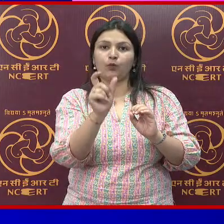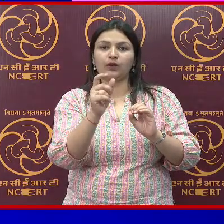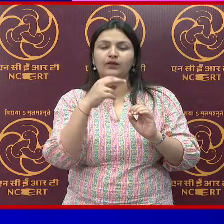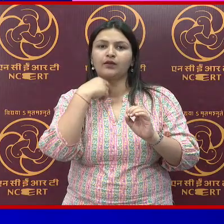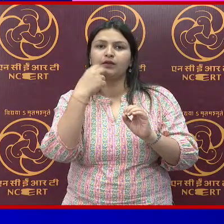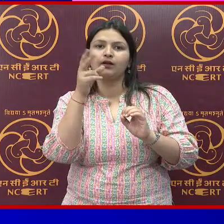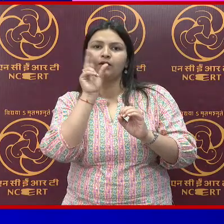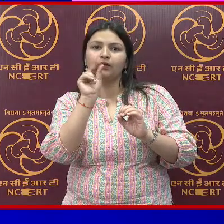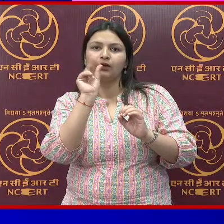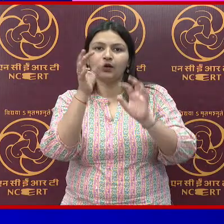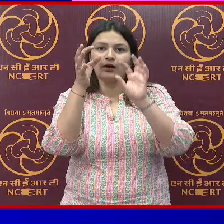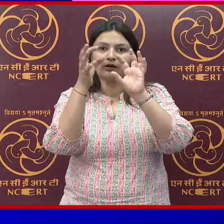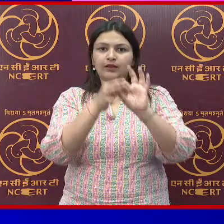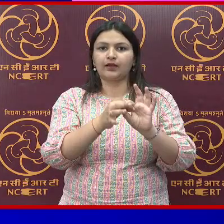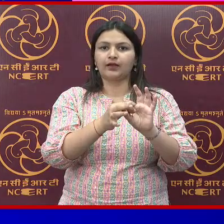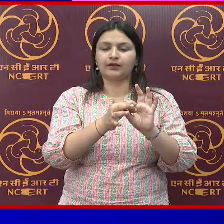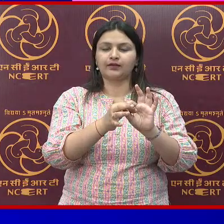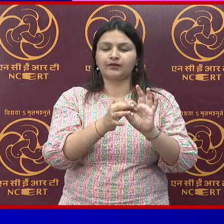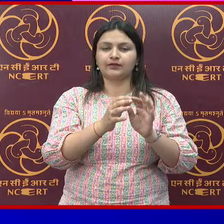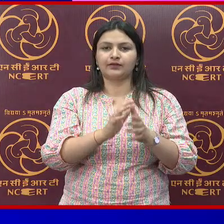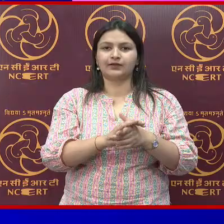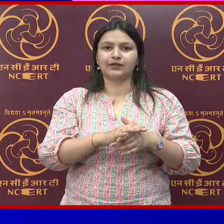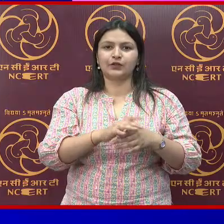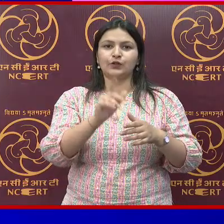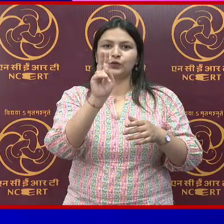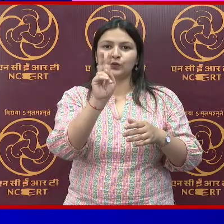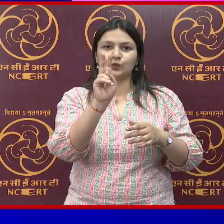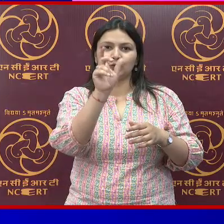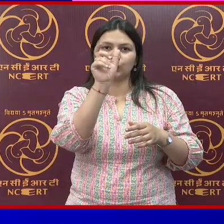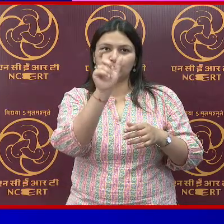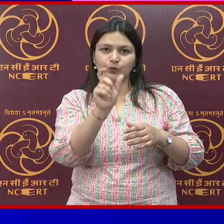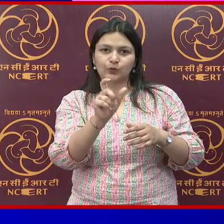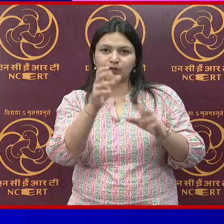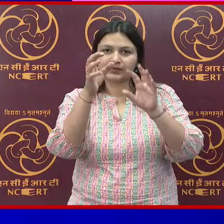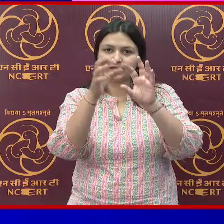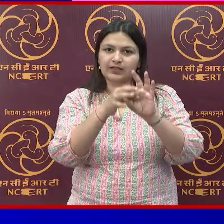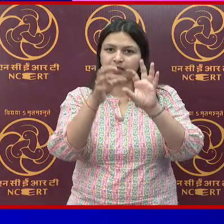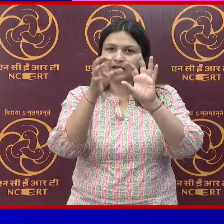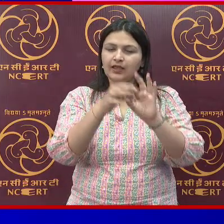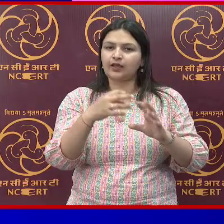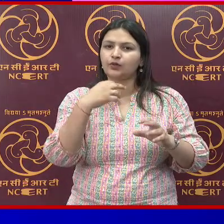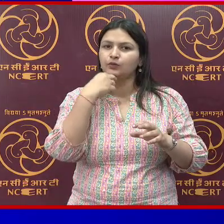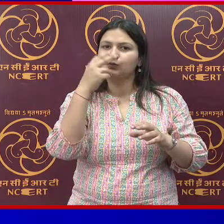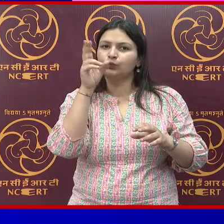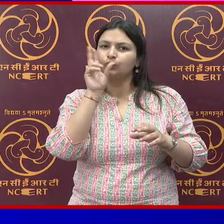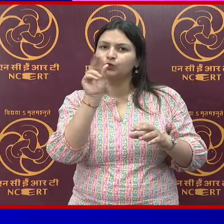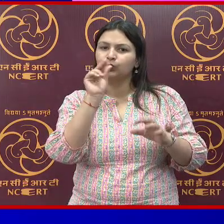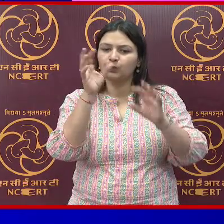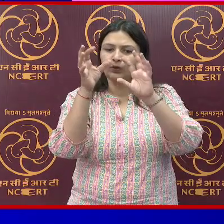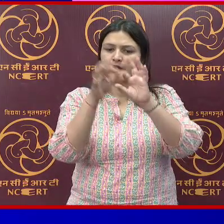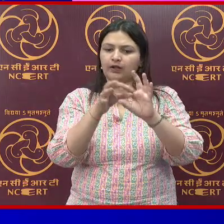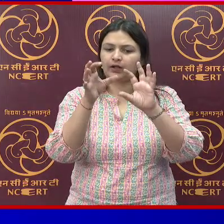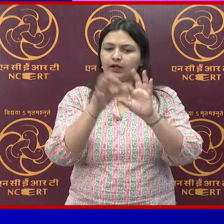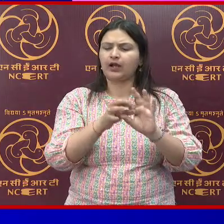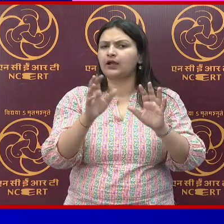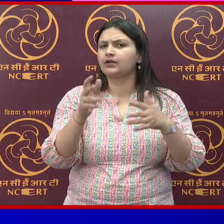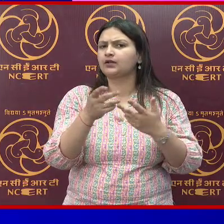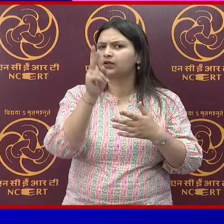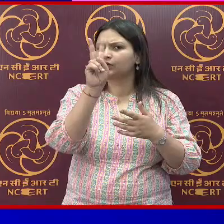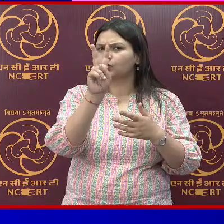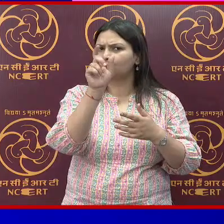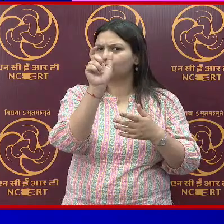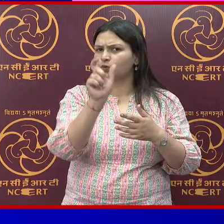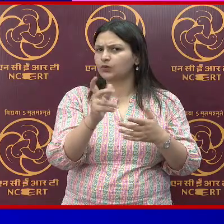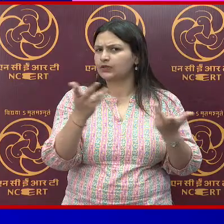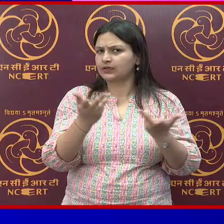So, in the first stanza, can you tell me what are the two rhyming words that you read? The two rhyming words Yes.